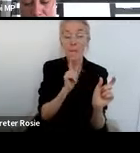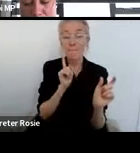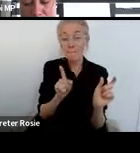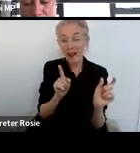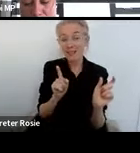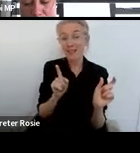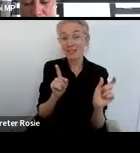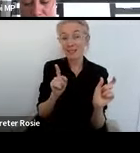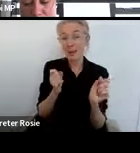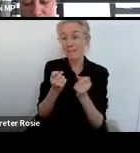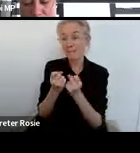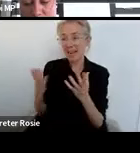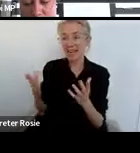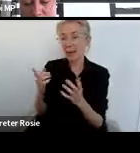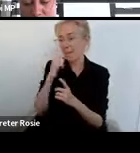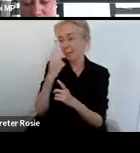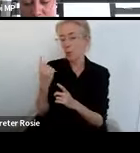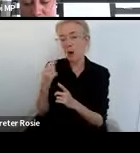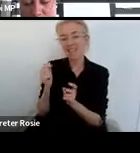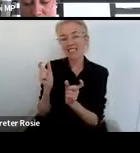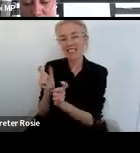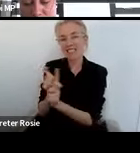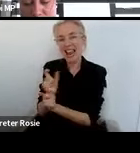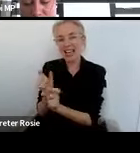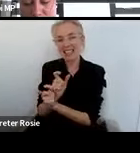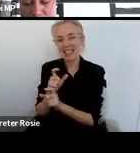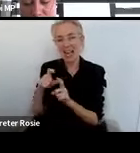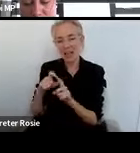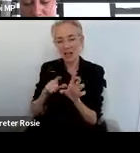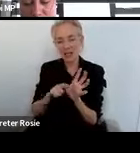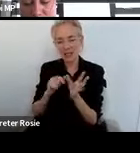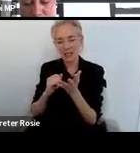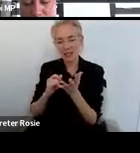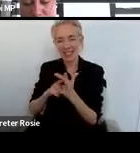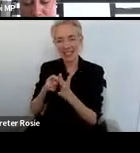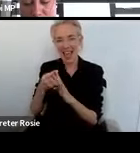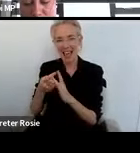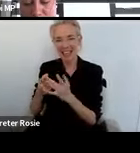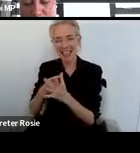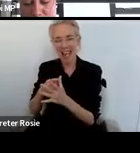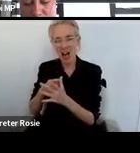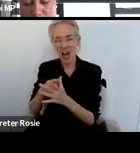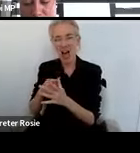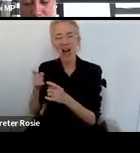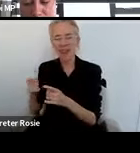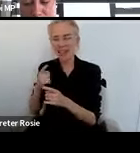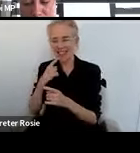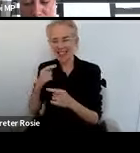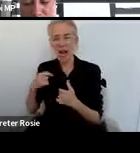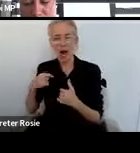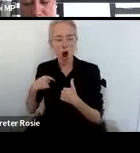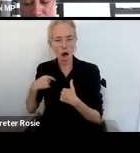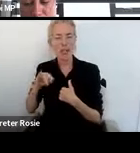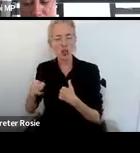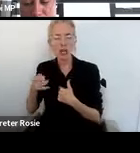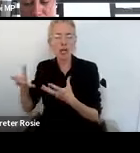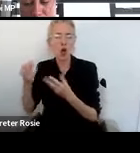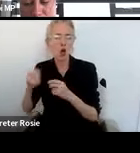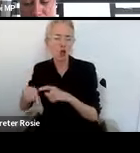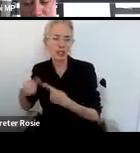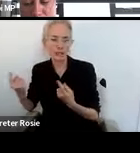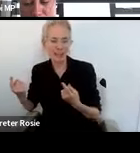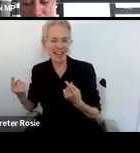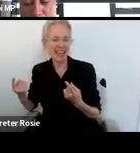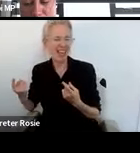for many dyslexics, they identify with it being a difference or a preference. So for the legislation, we need an